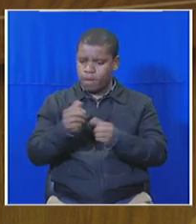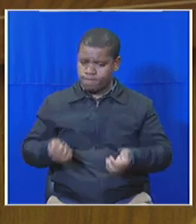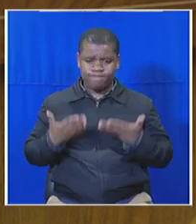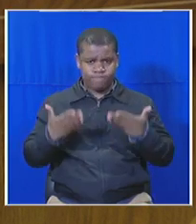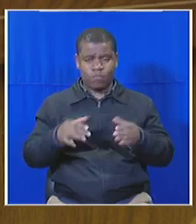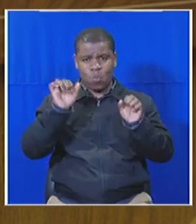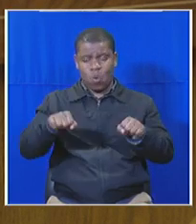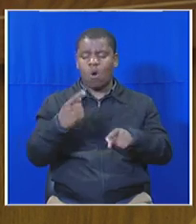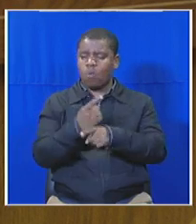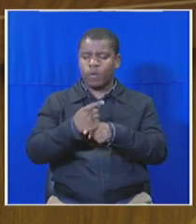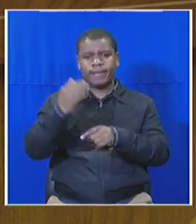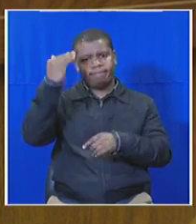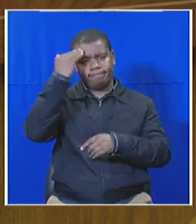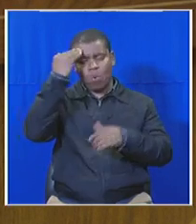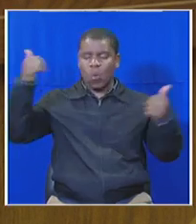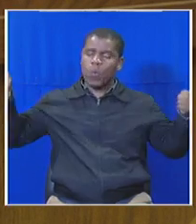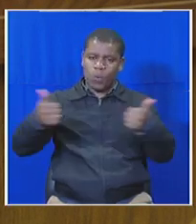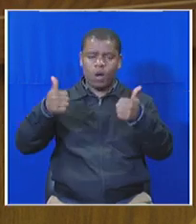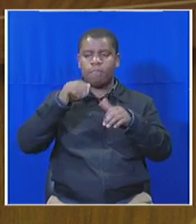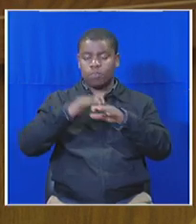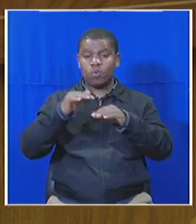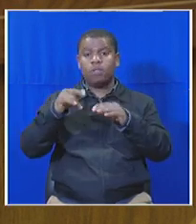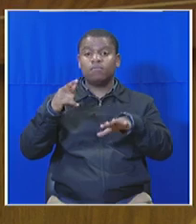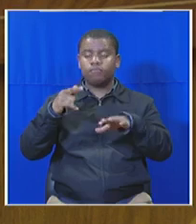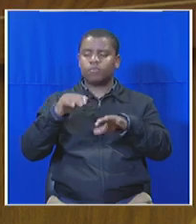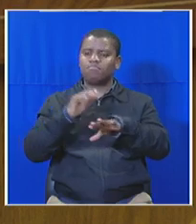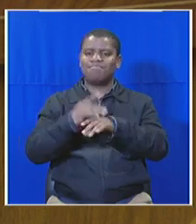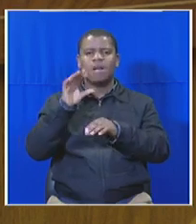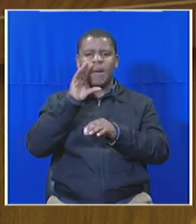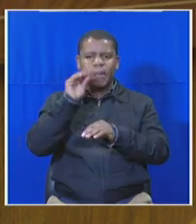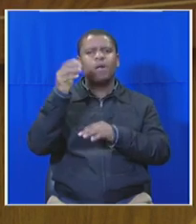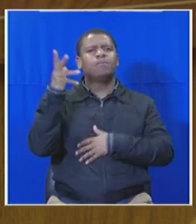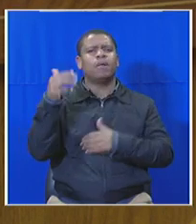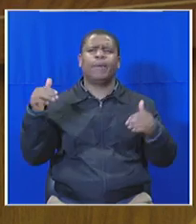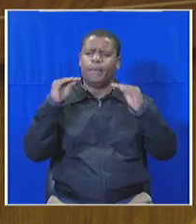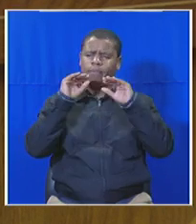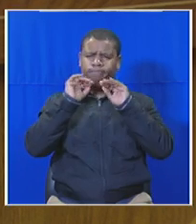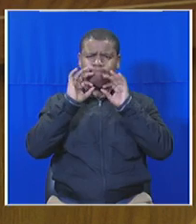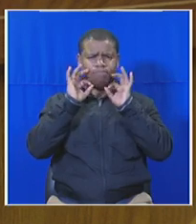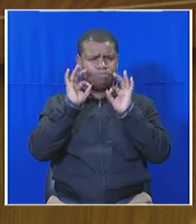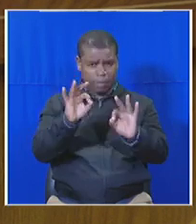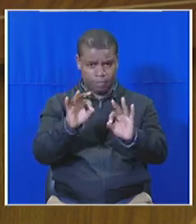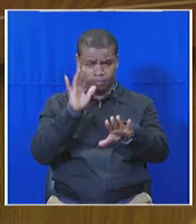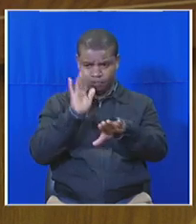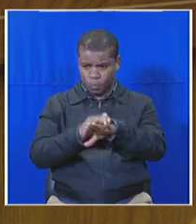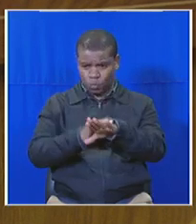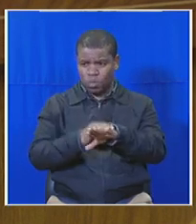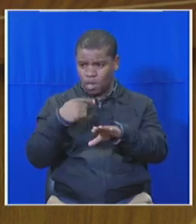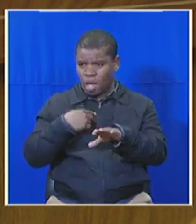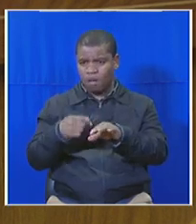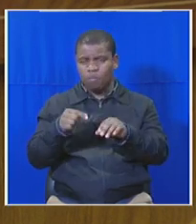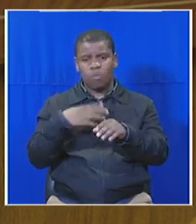focused person to a level whereby his articulations in the House were not based on personalities and